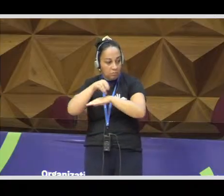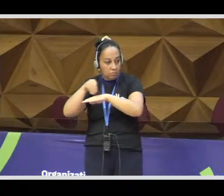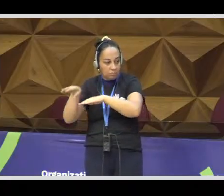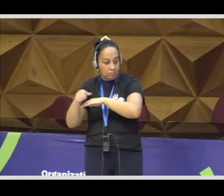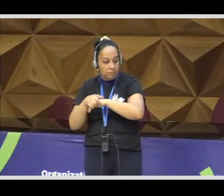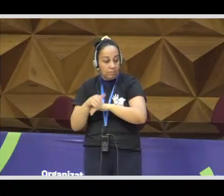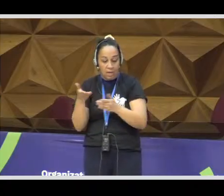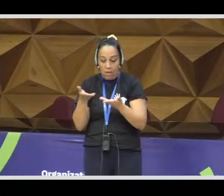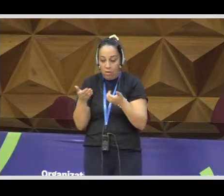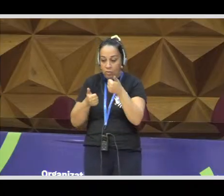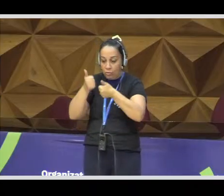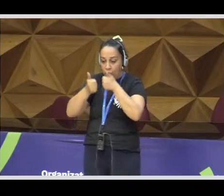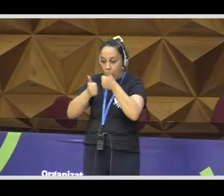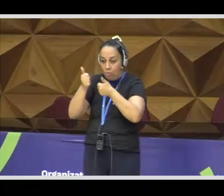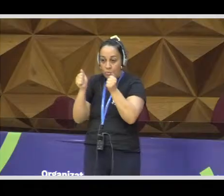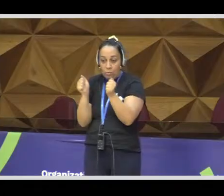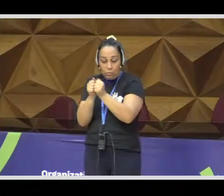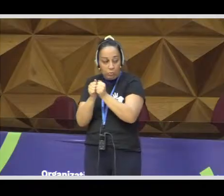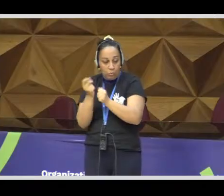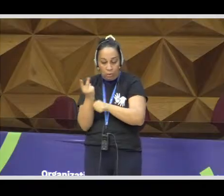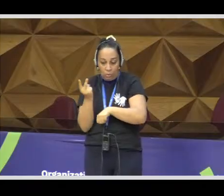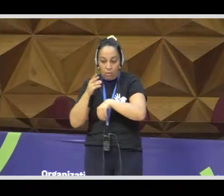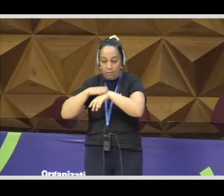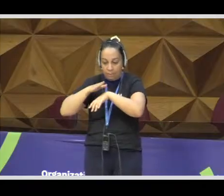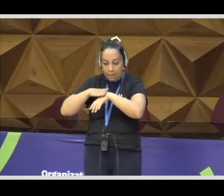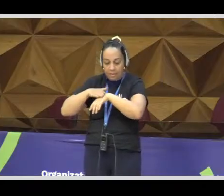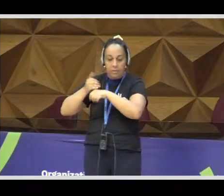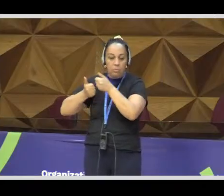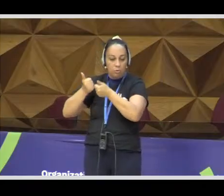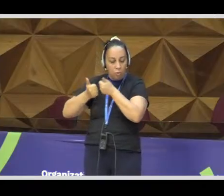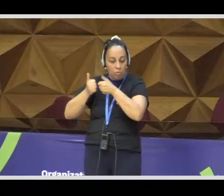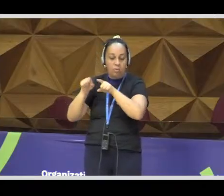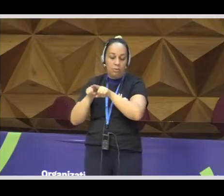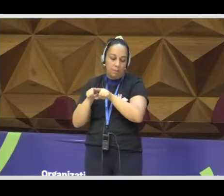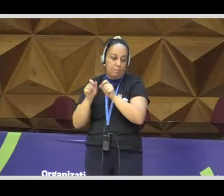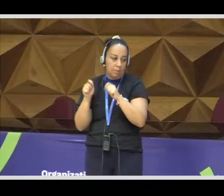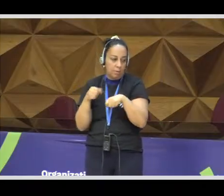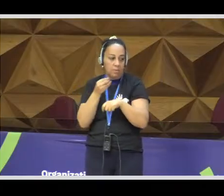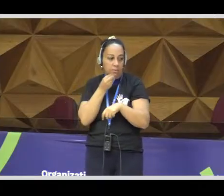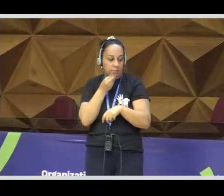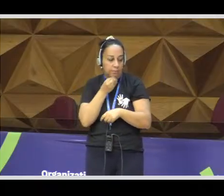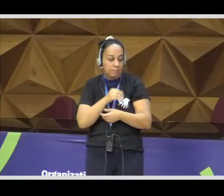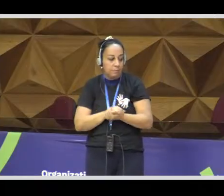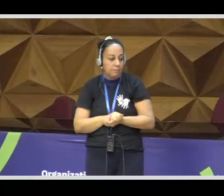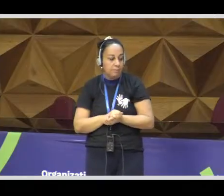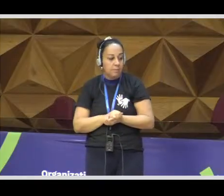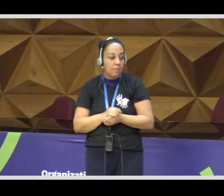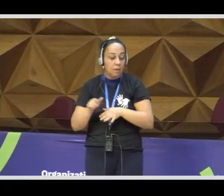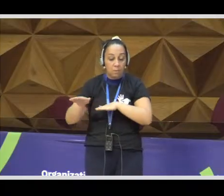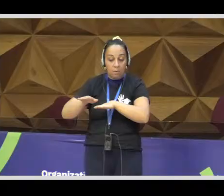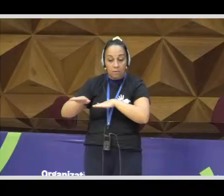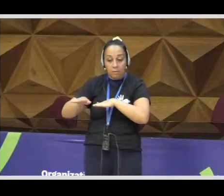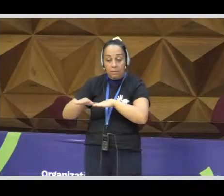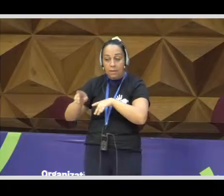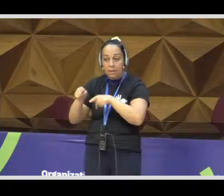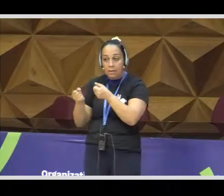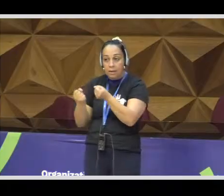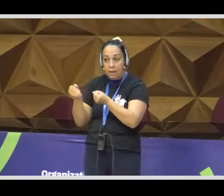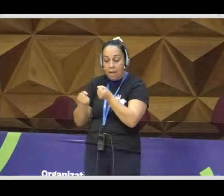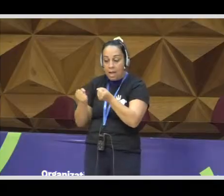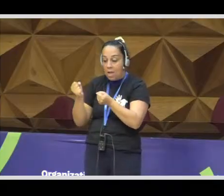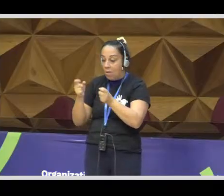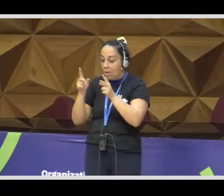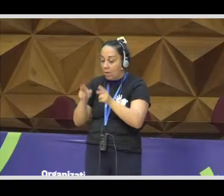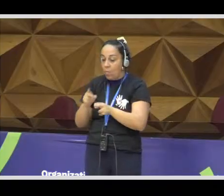both playing the game, and the motion of the vehicle is driving the motion of our spaceship. So